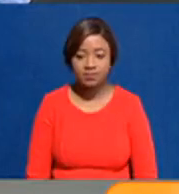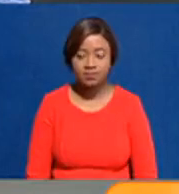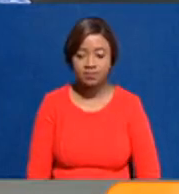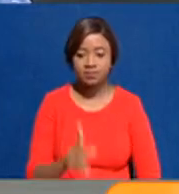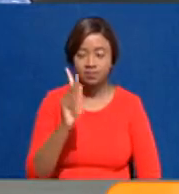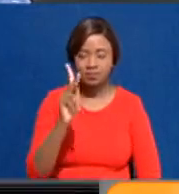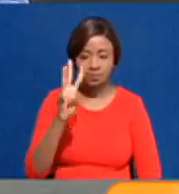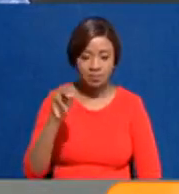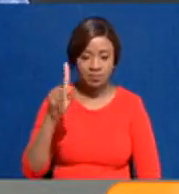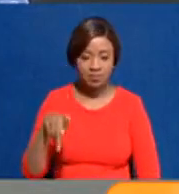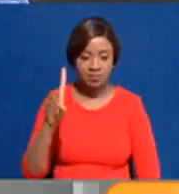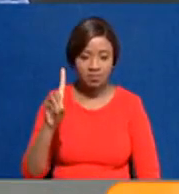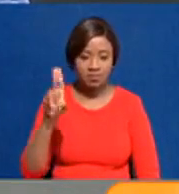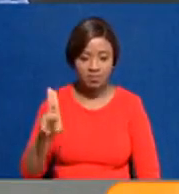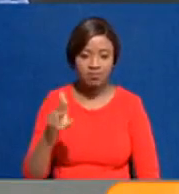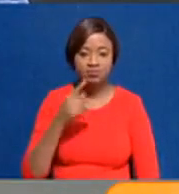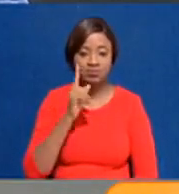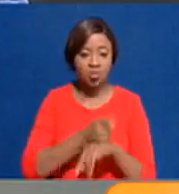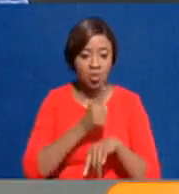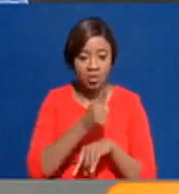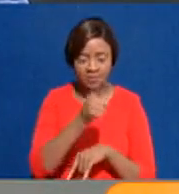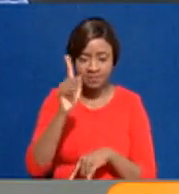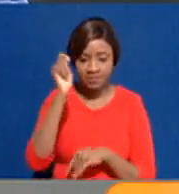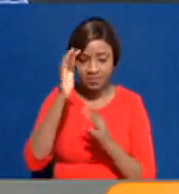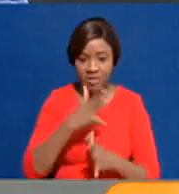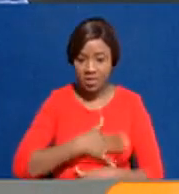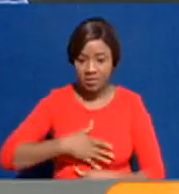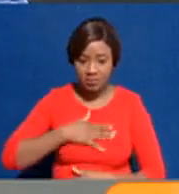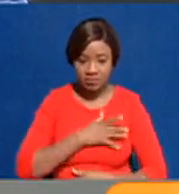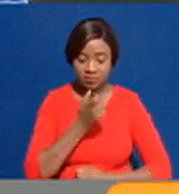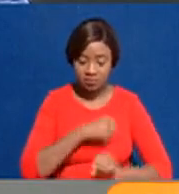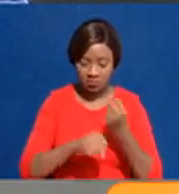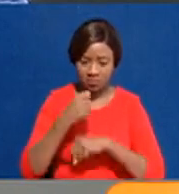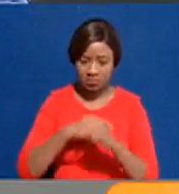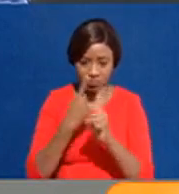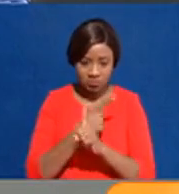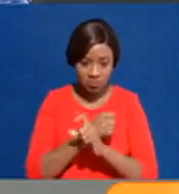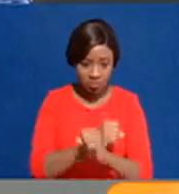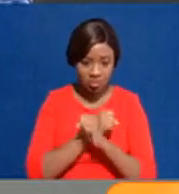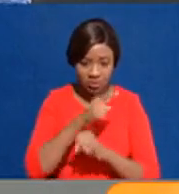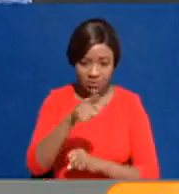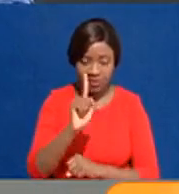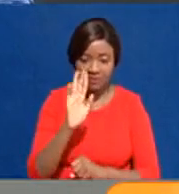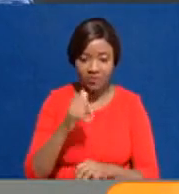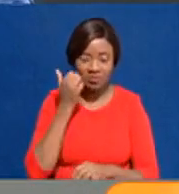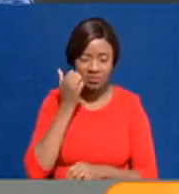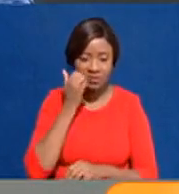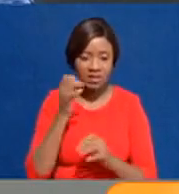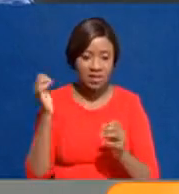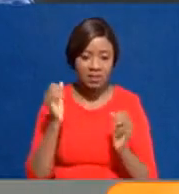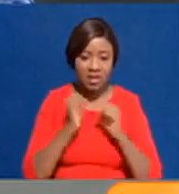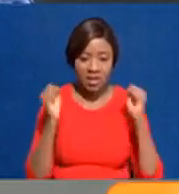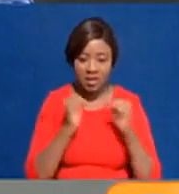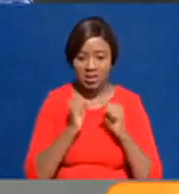The Kenya Medical Research Institute has cautioned Kenyans to scale up malaria prevention measures following the discovery of a new